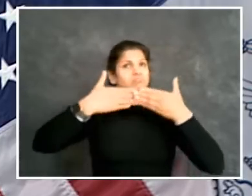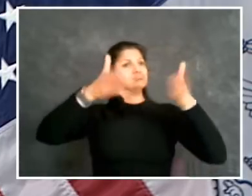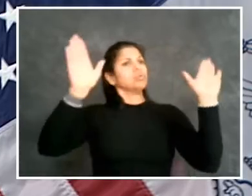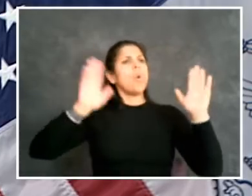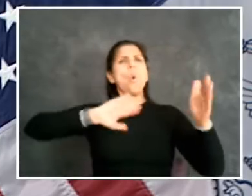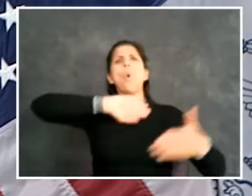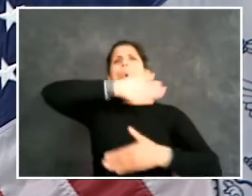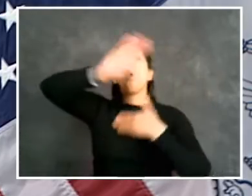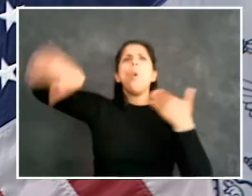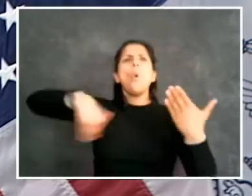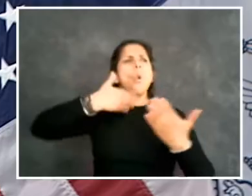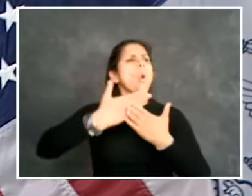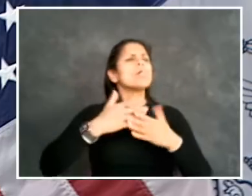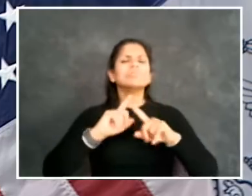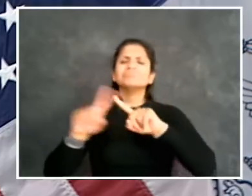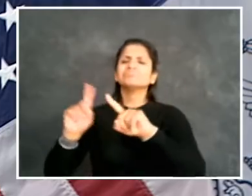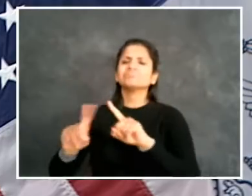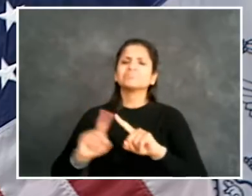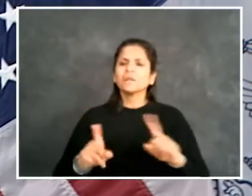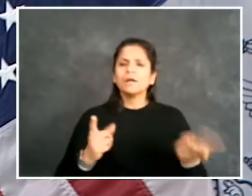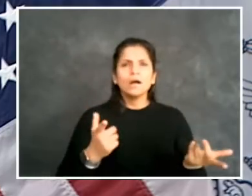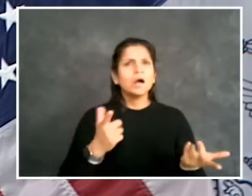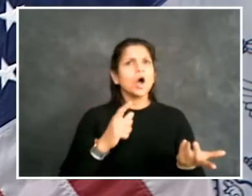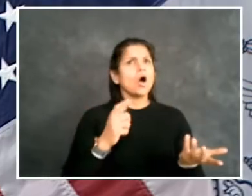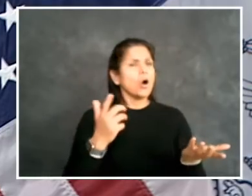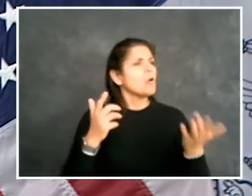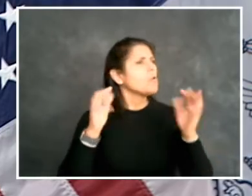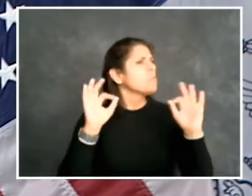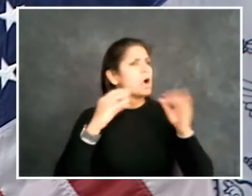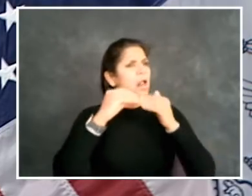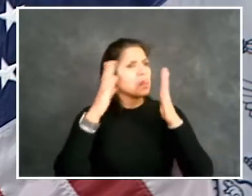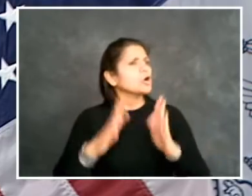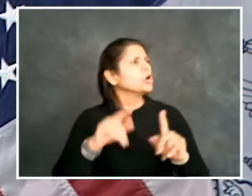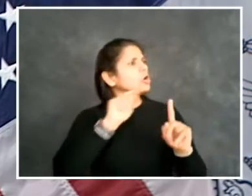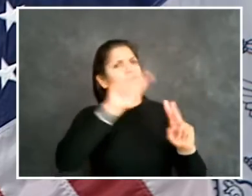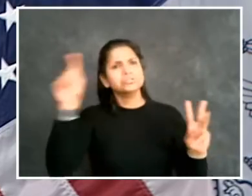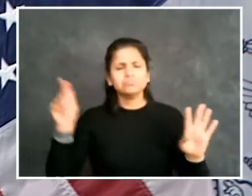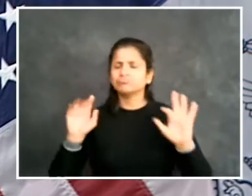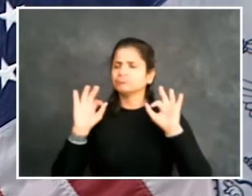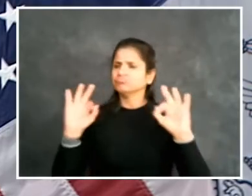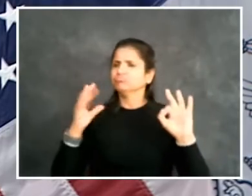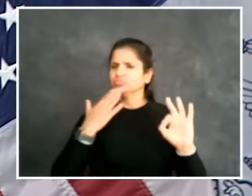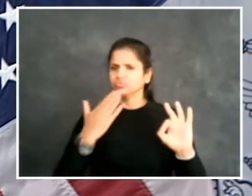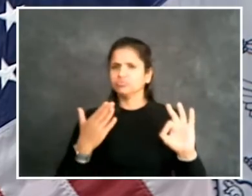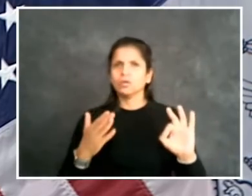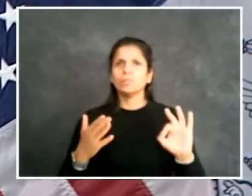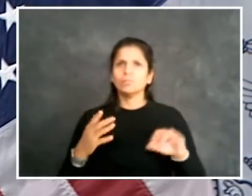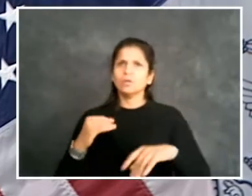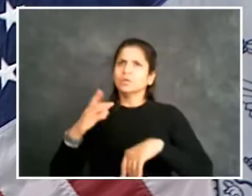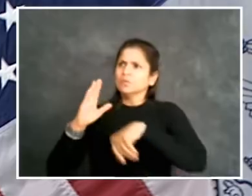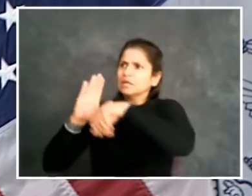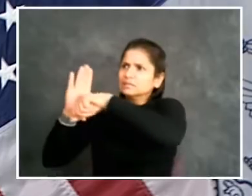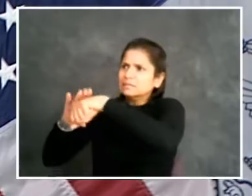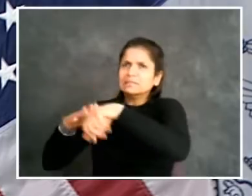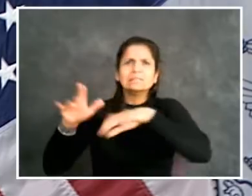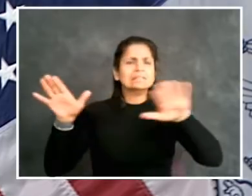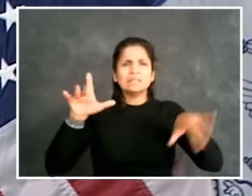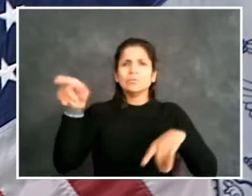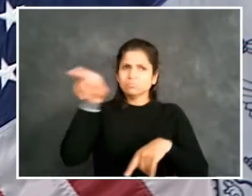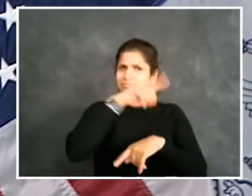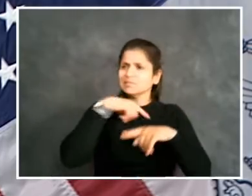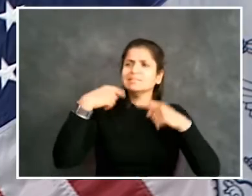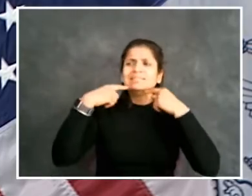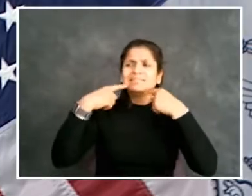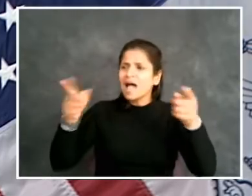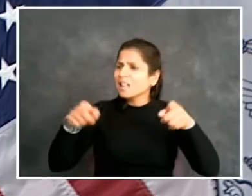message throughout this crisis that people should not gather, even for religious observance, which is a very tough, painful message to have to